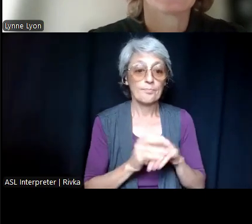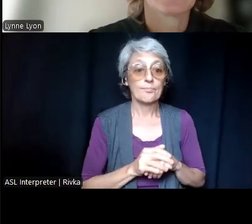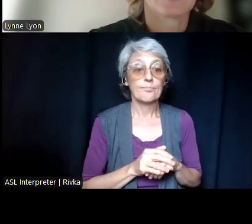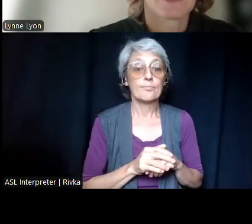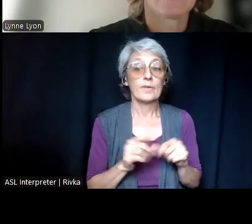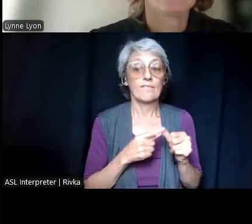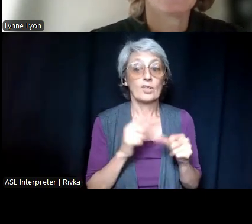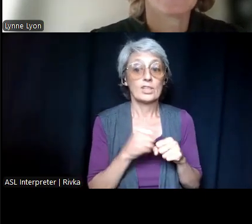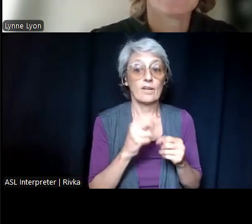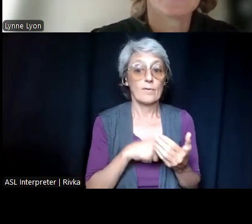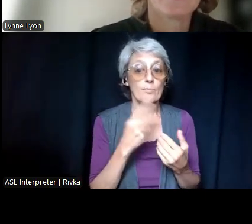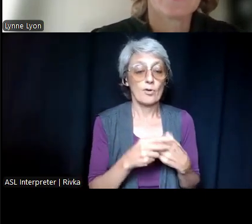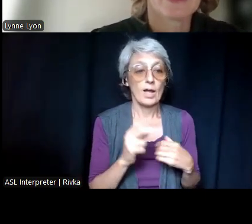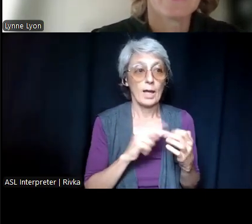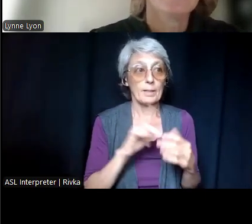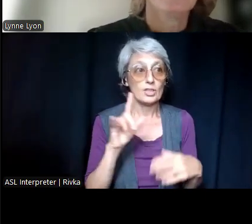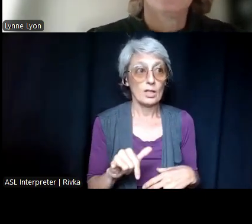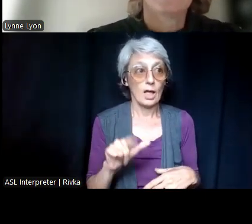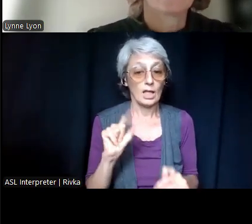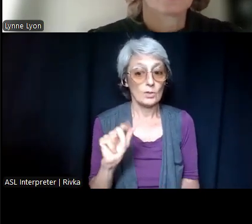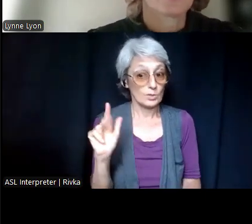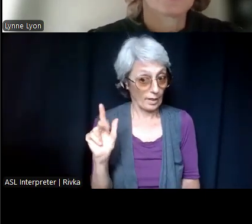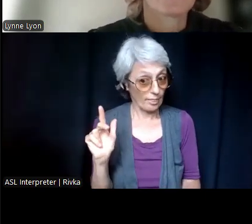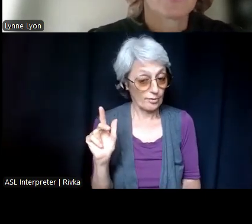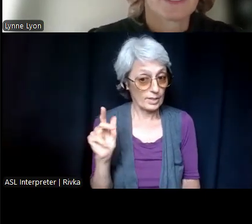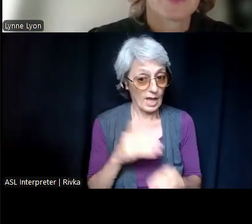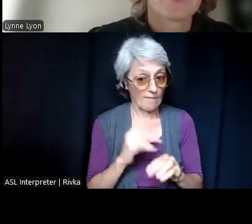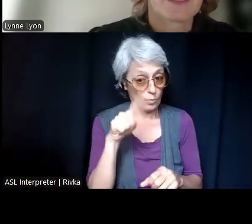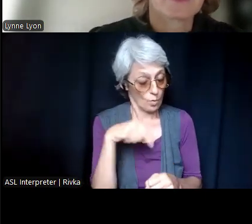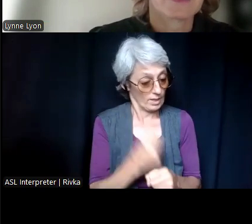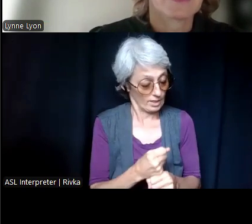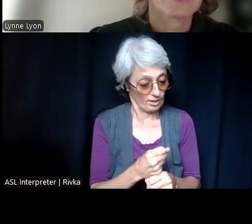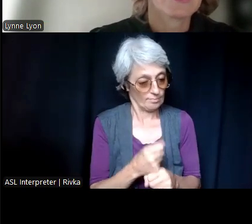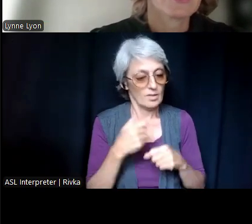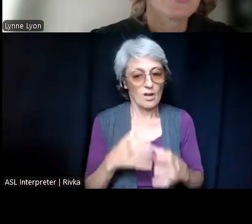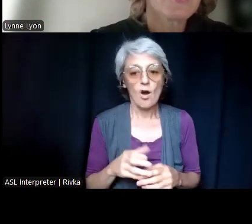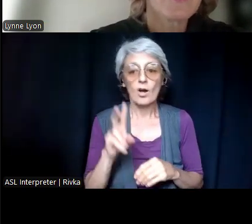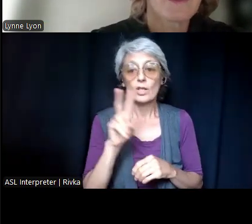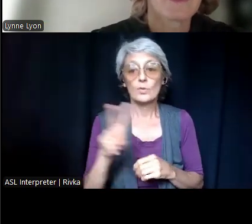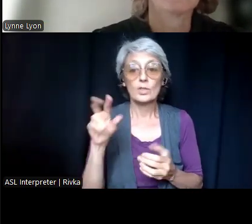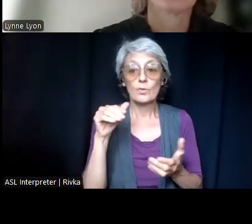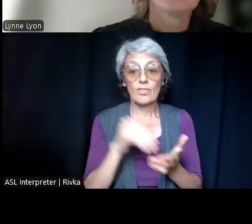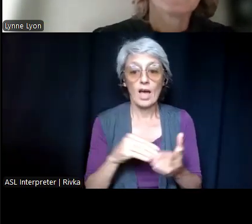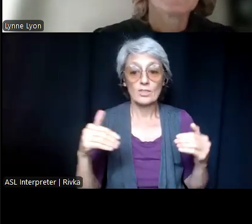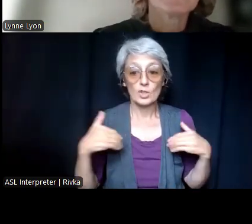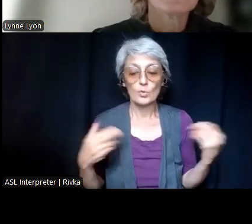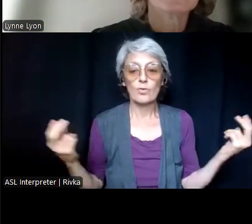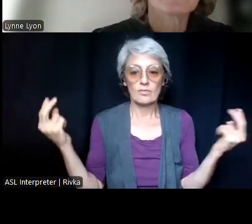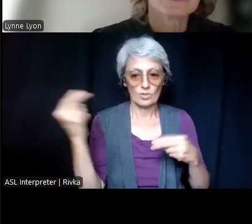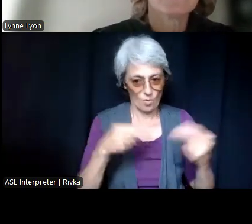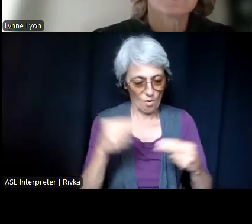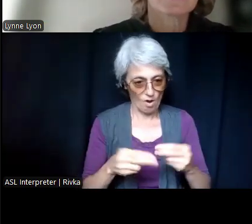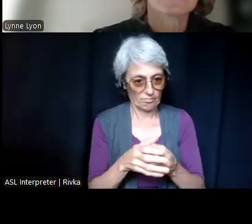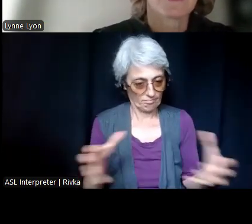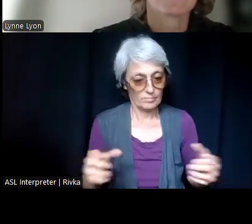so as of July of 2023, we had enrolled over 22,000 youth. The first year